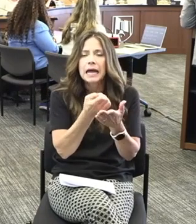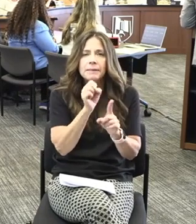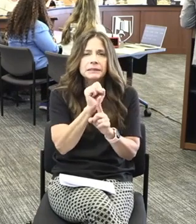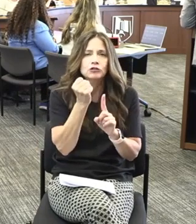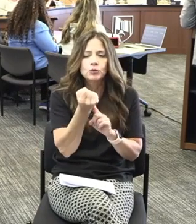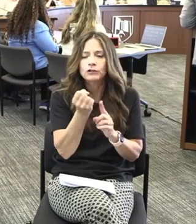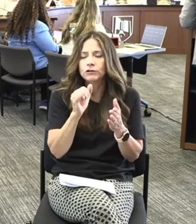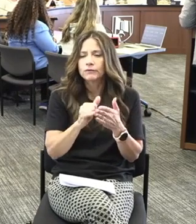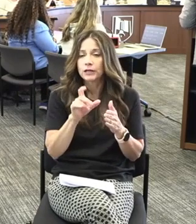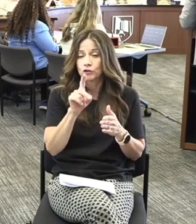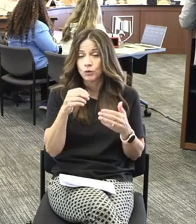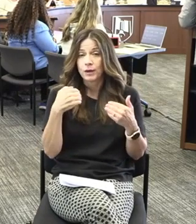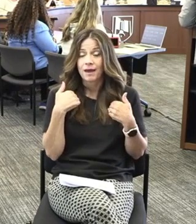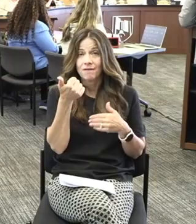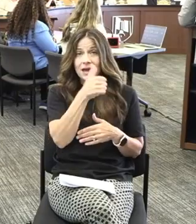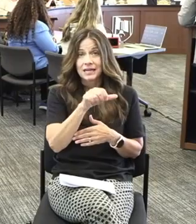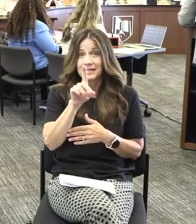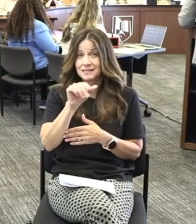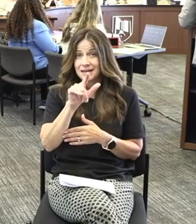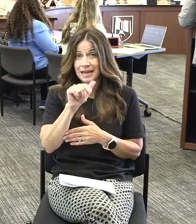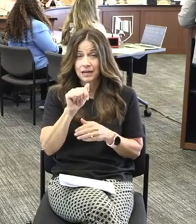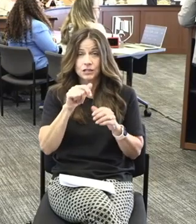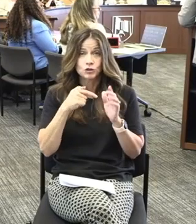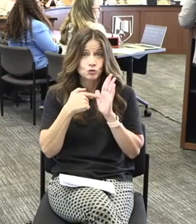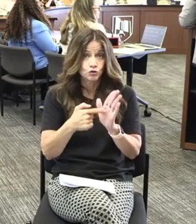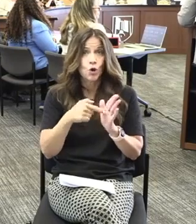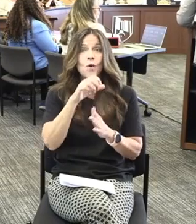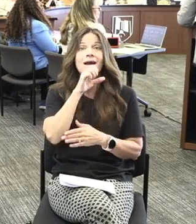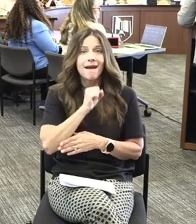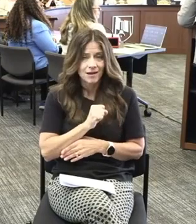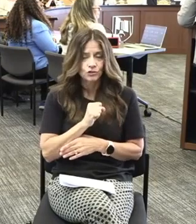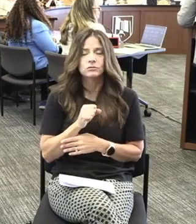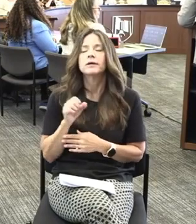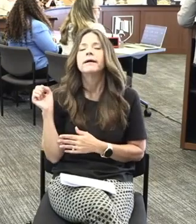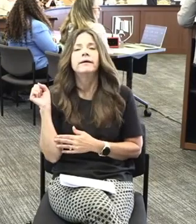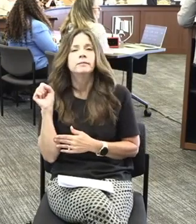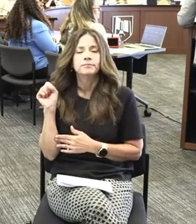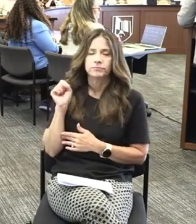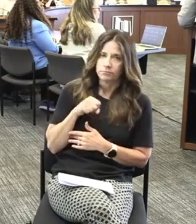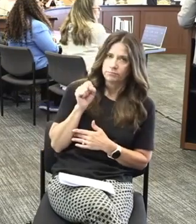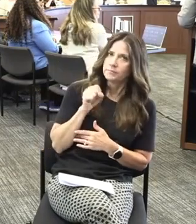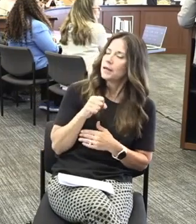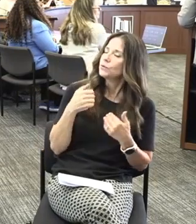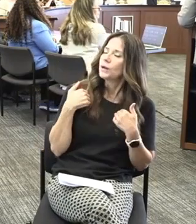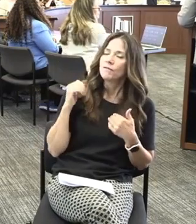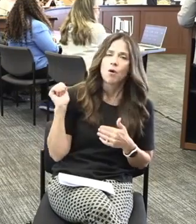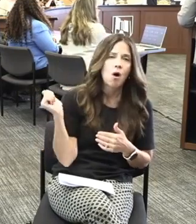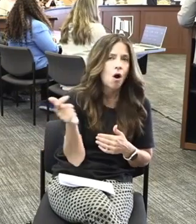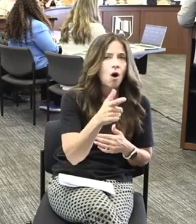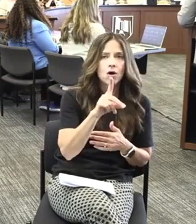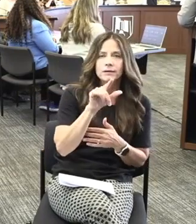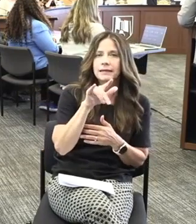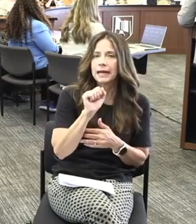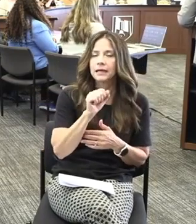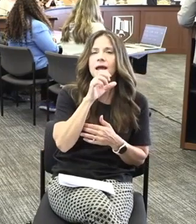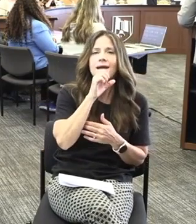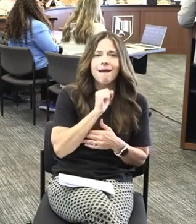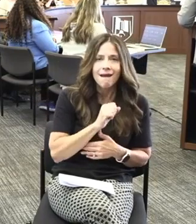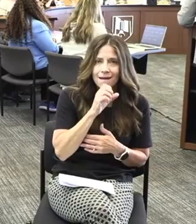you have any data that showed their age? We have all that data broken down by age, by